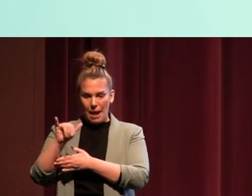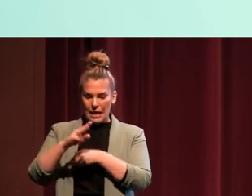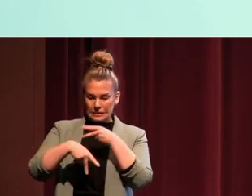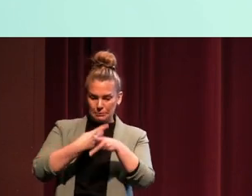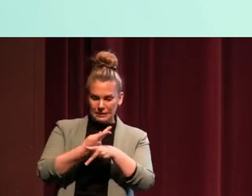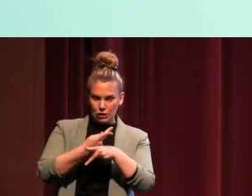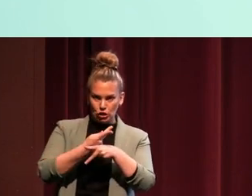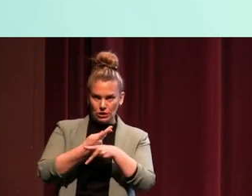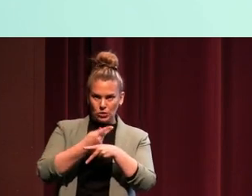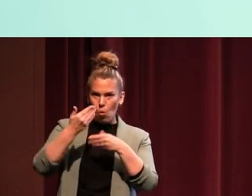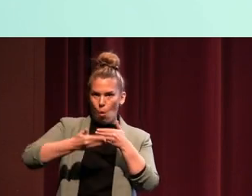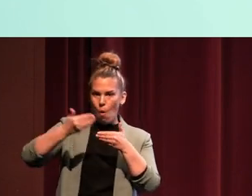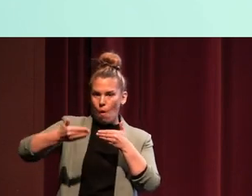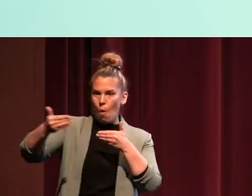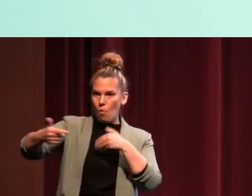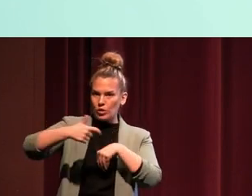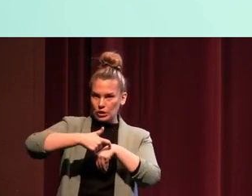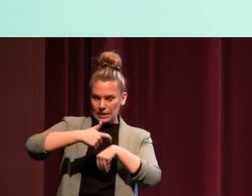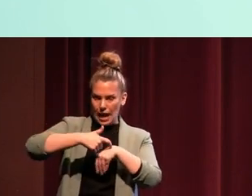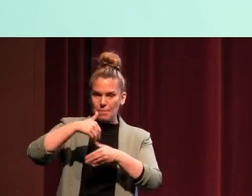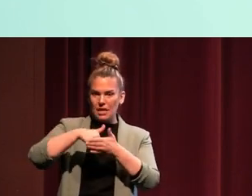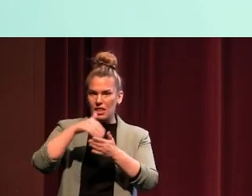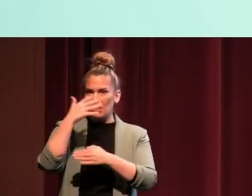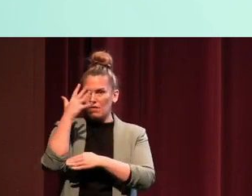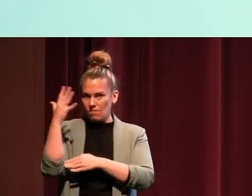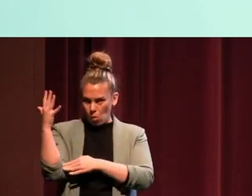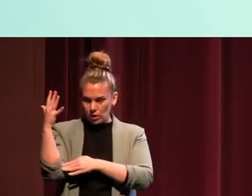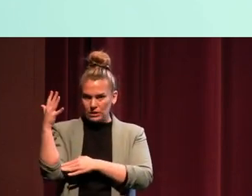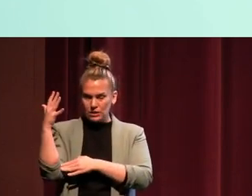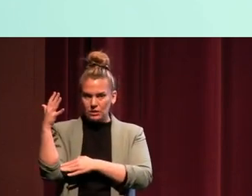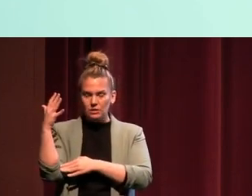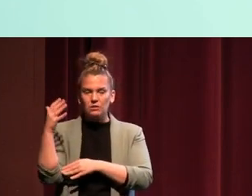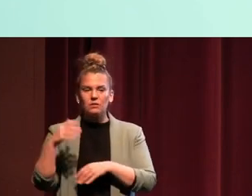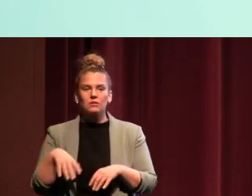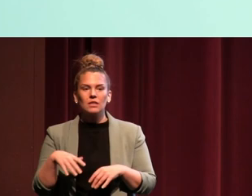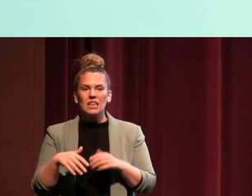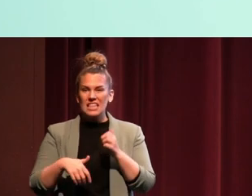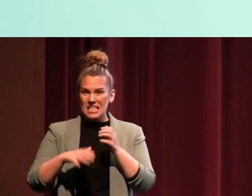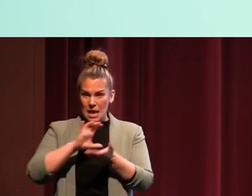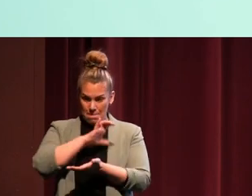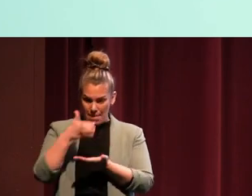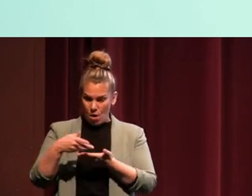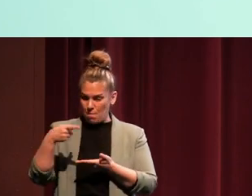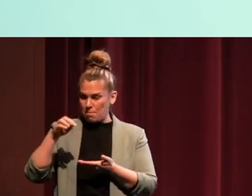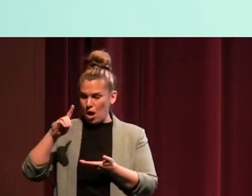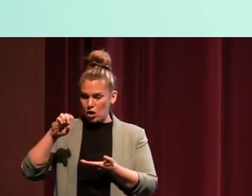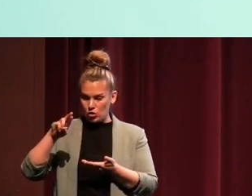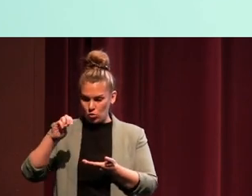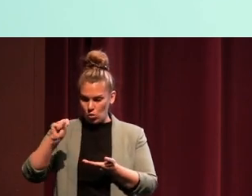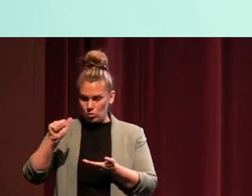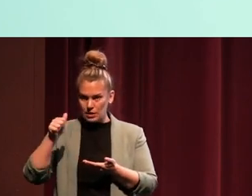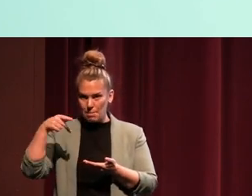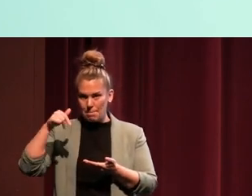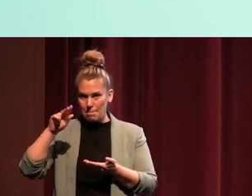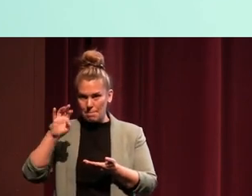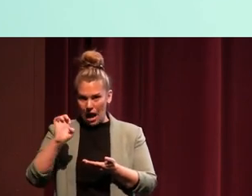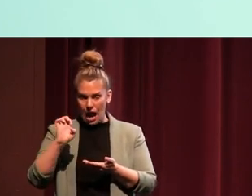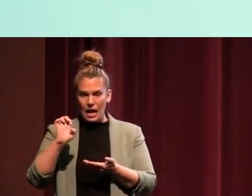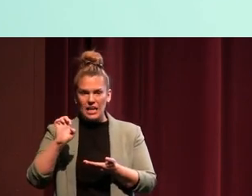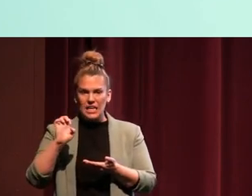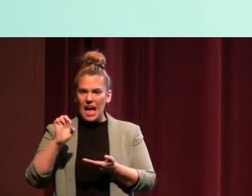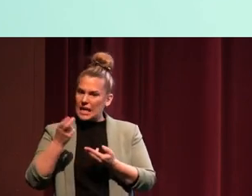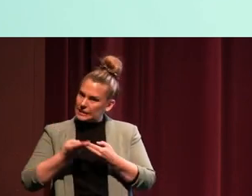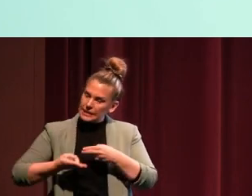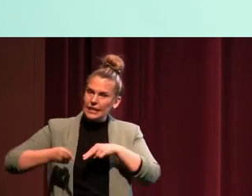over time in forests of the Malheur National Forest. The amount of ponderosa pine biomass in these stands has